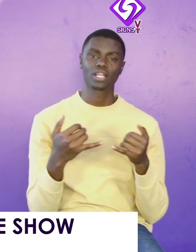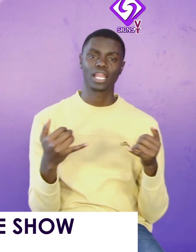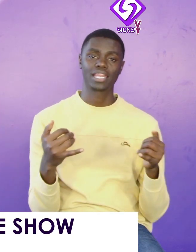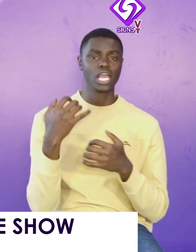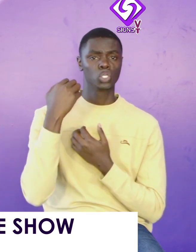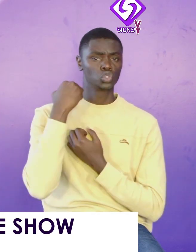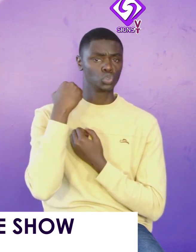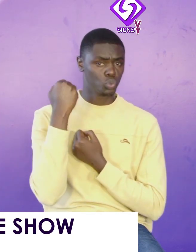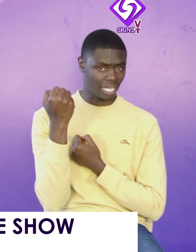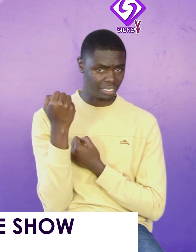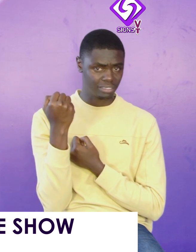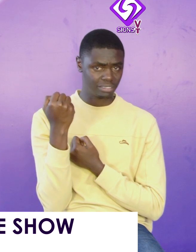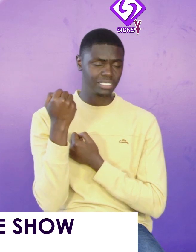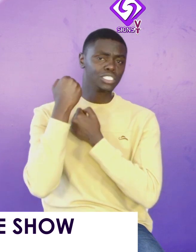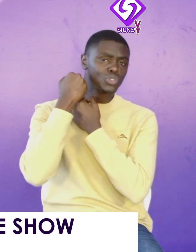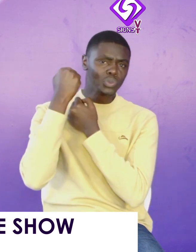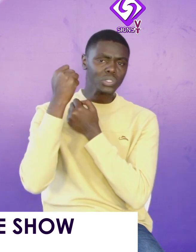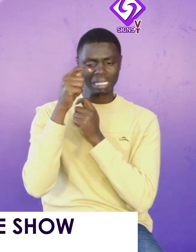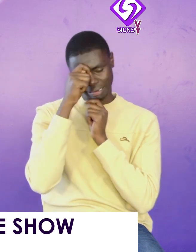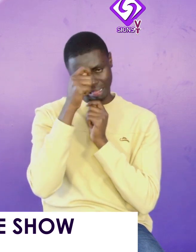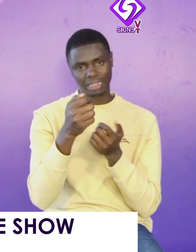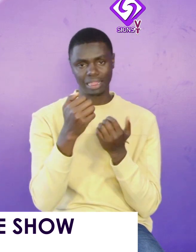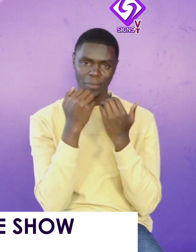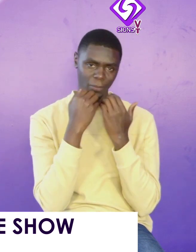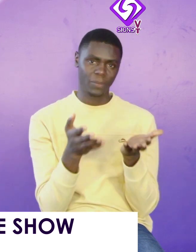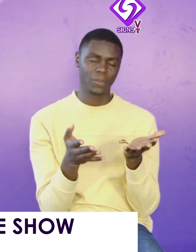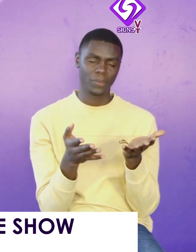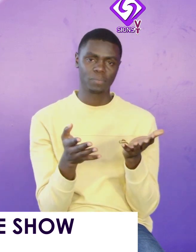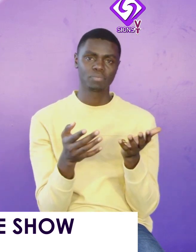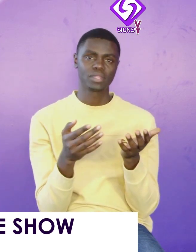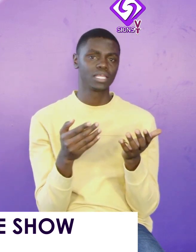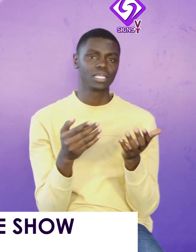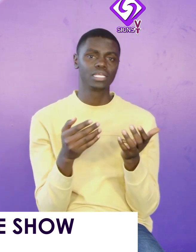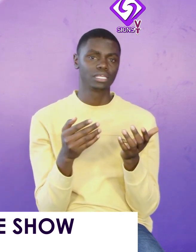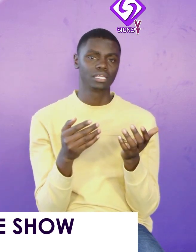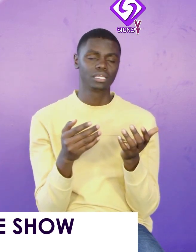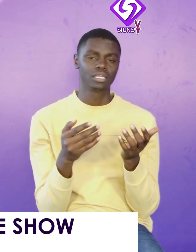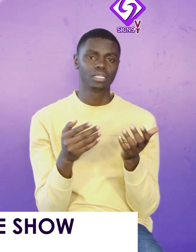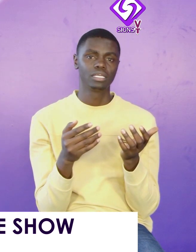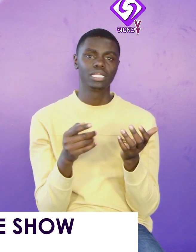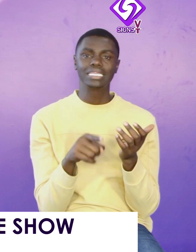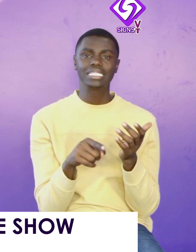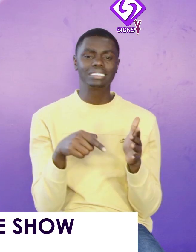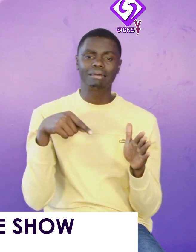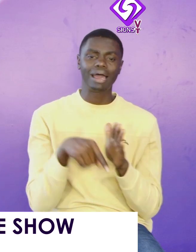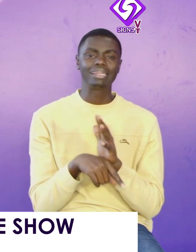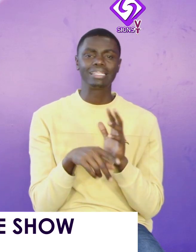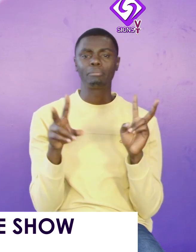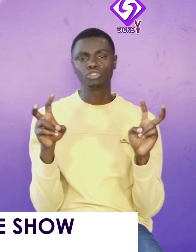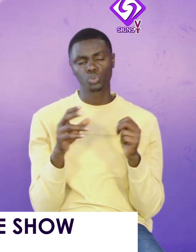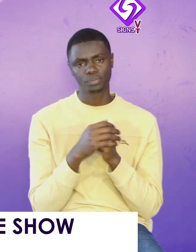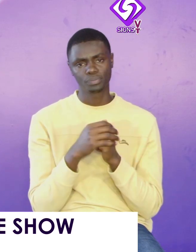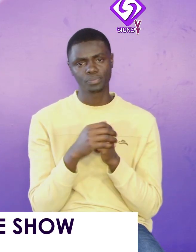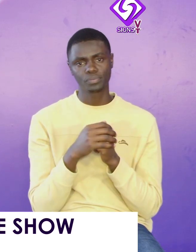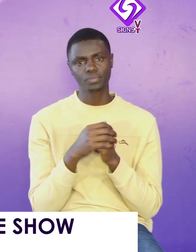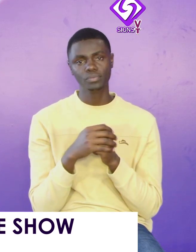Suicide has no respect. Suicide is a deep matter. It is a deep matter.